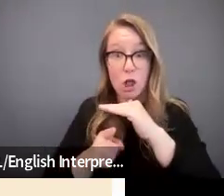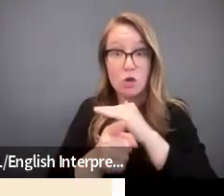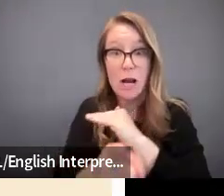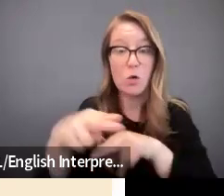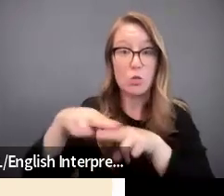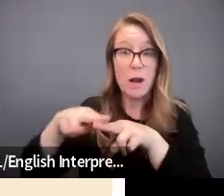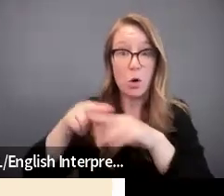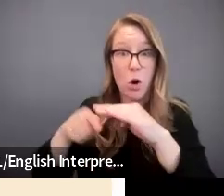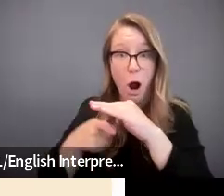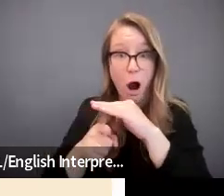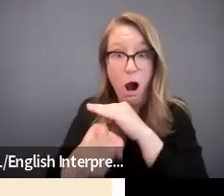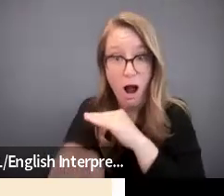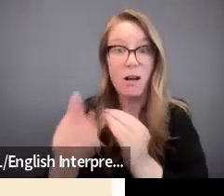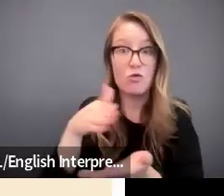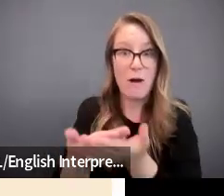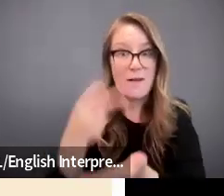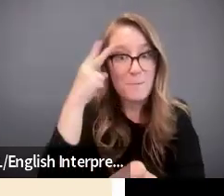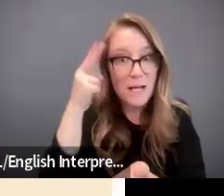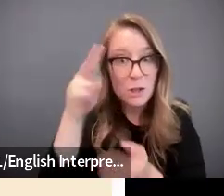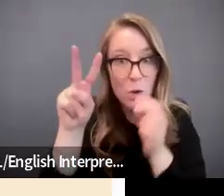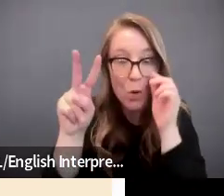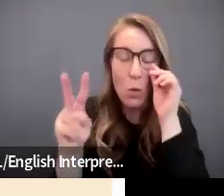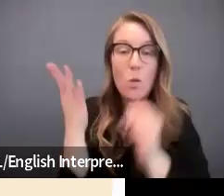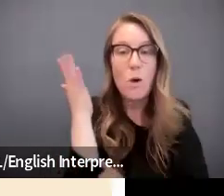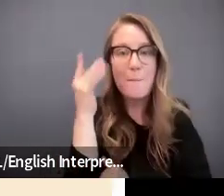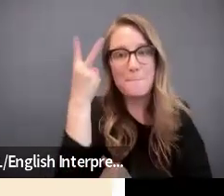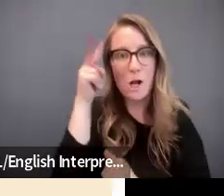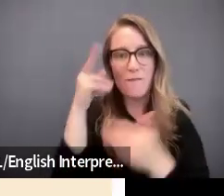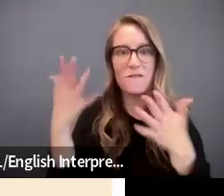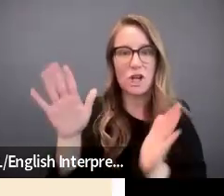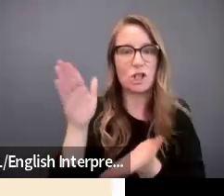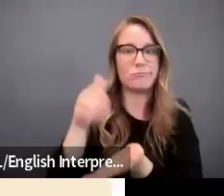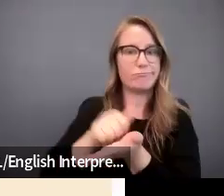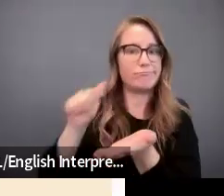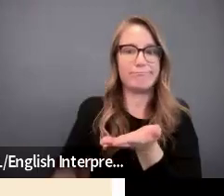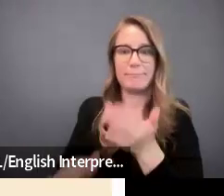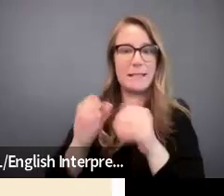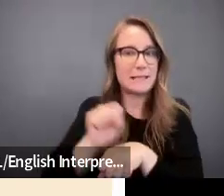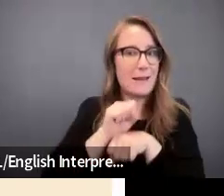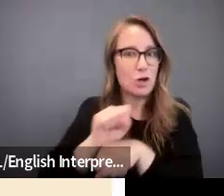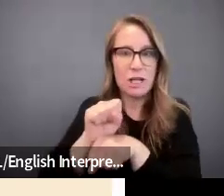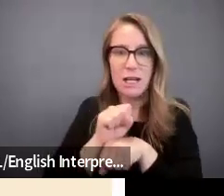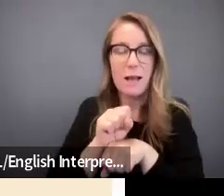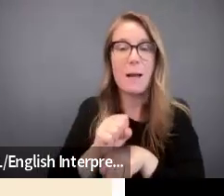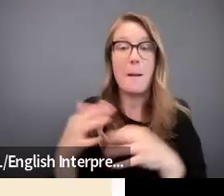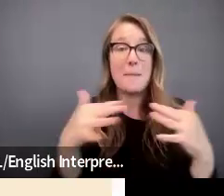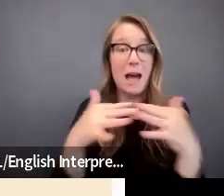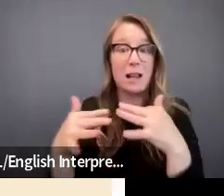went to Mexico because Mexico had already abolished slavery? The Battle of the Alamo,